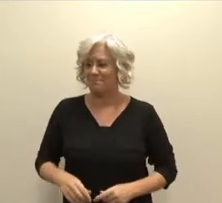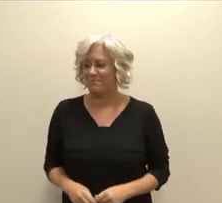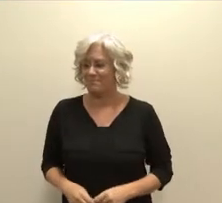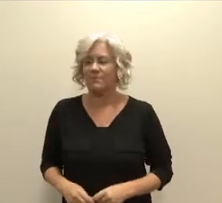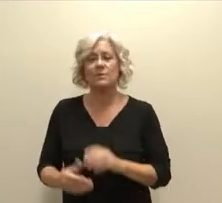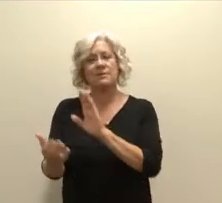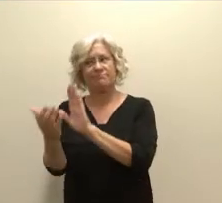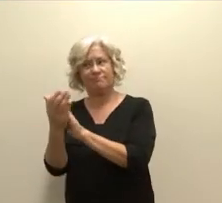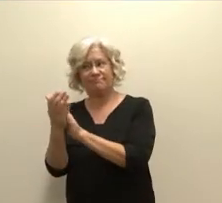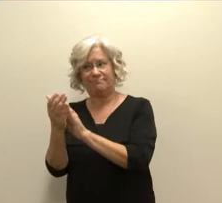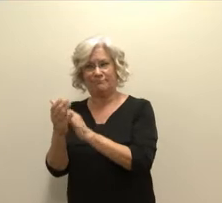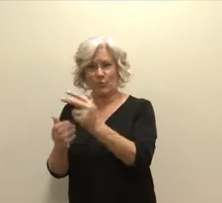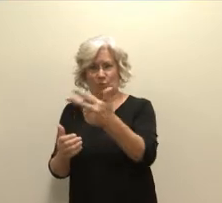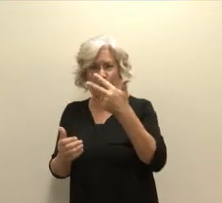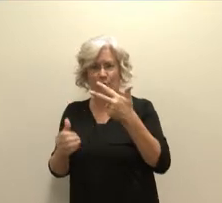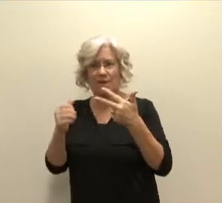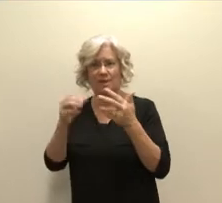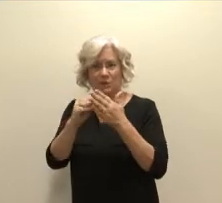please welcome.